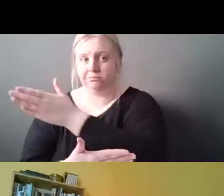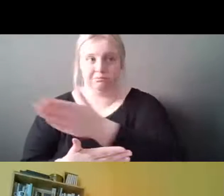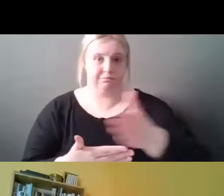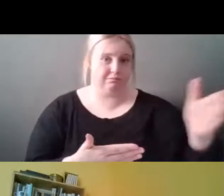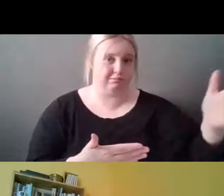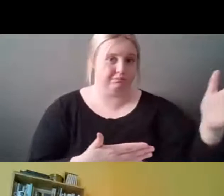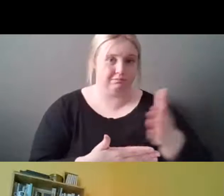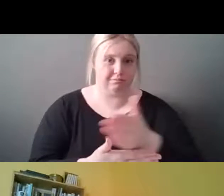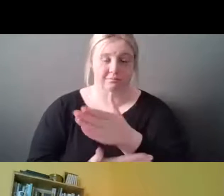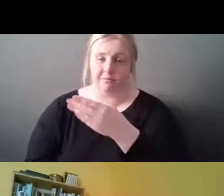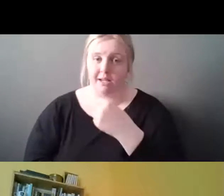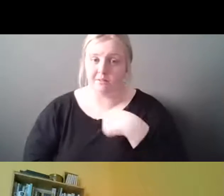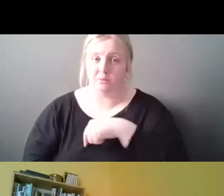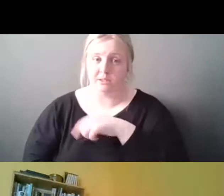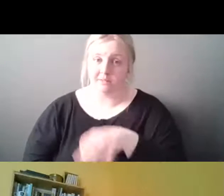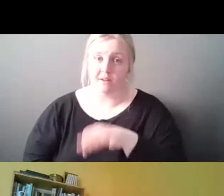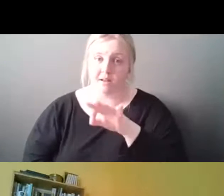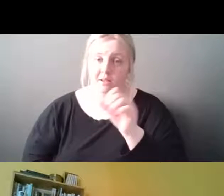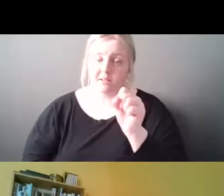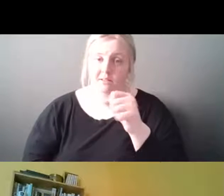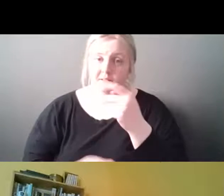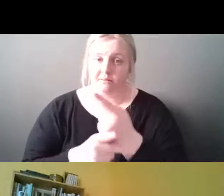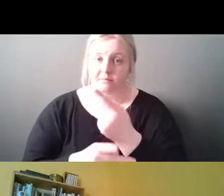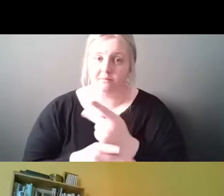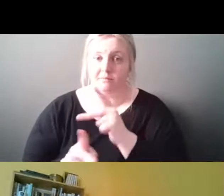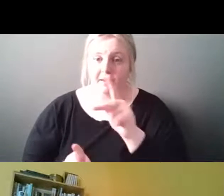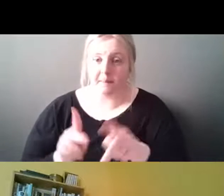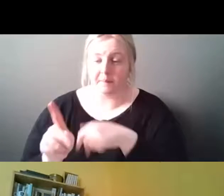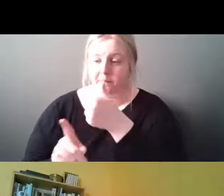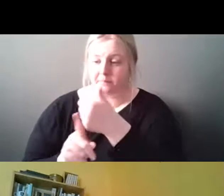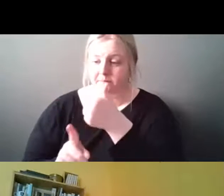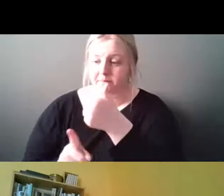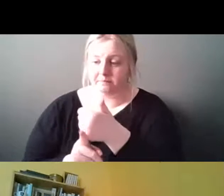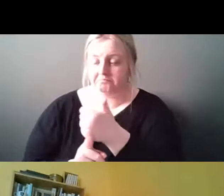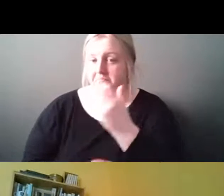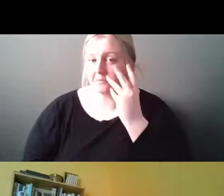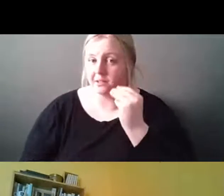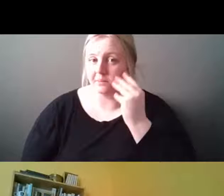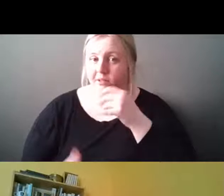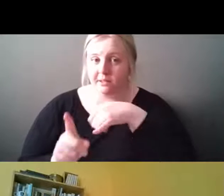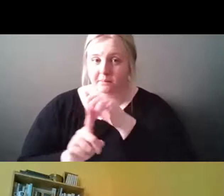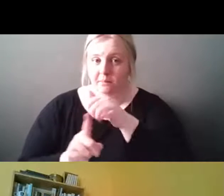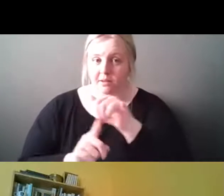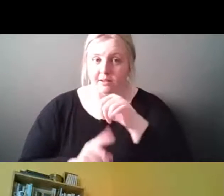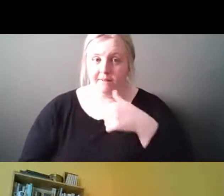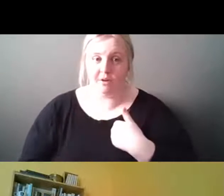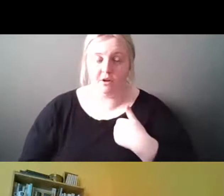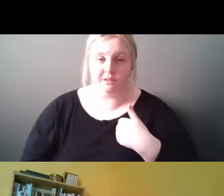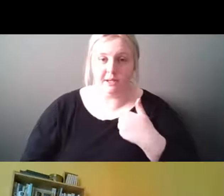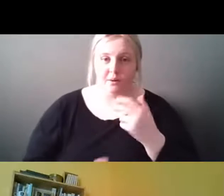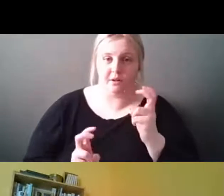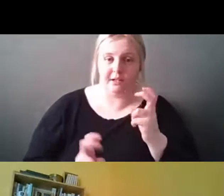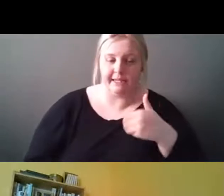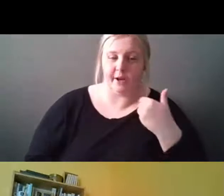And we did find, in fact, that people were being bullied because they were younger, older